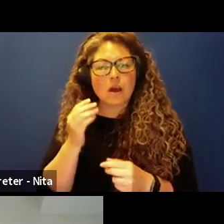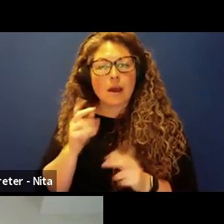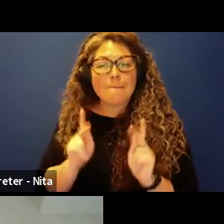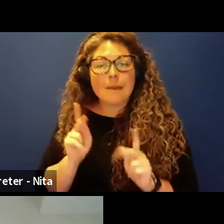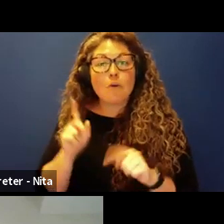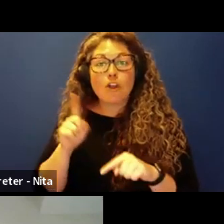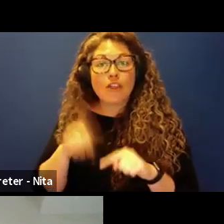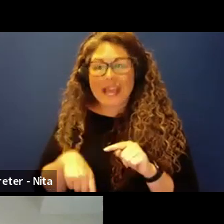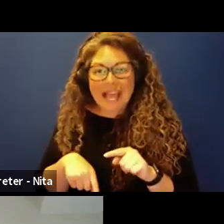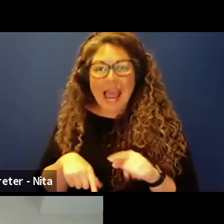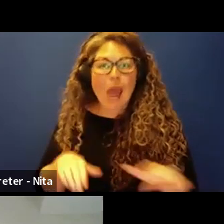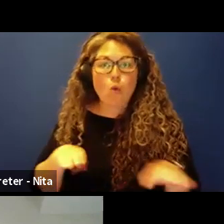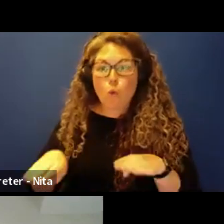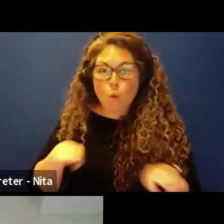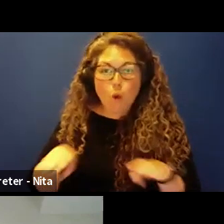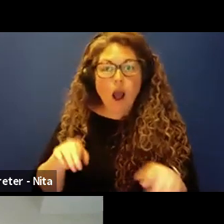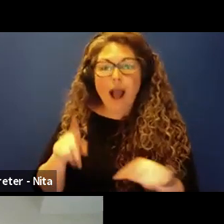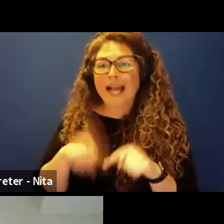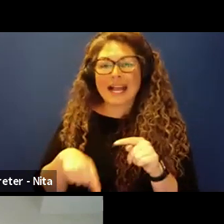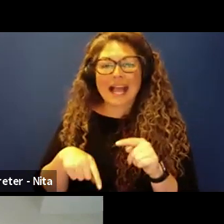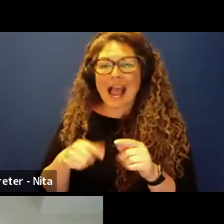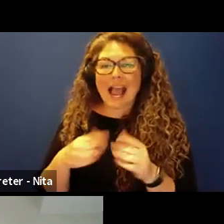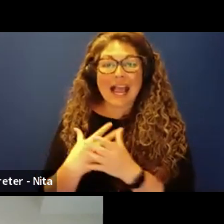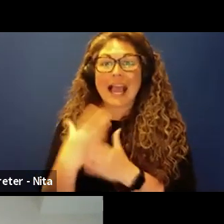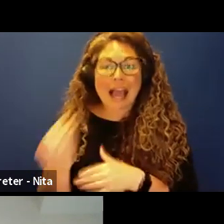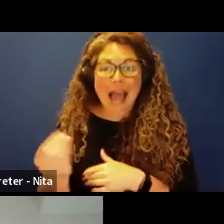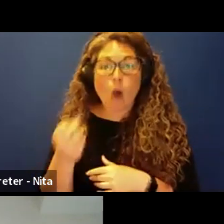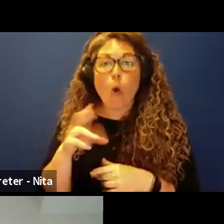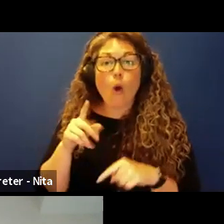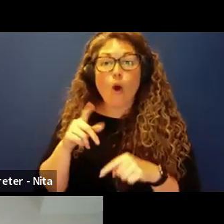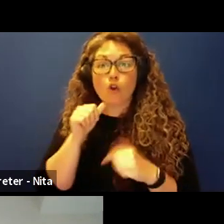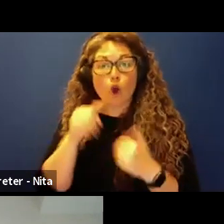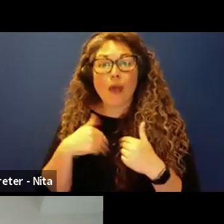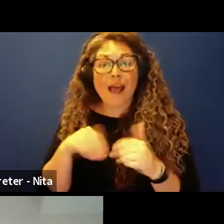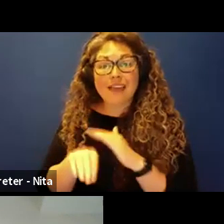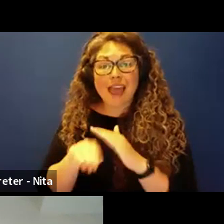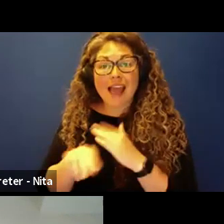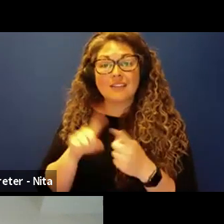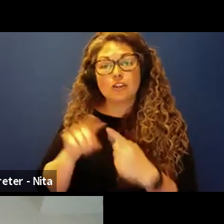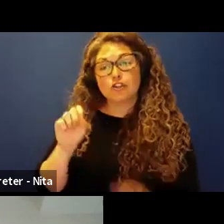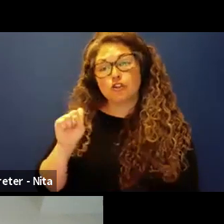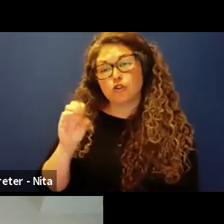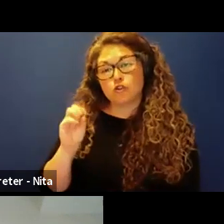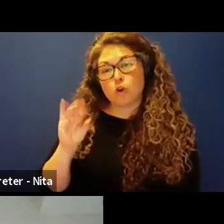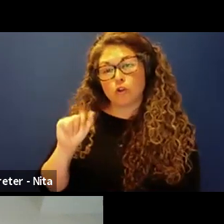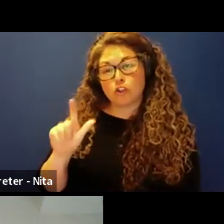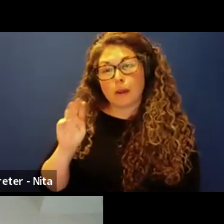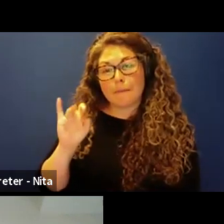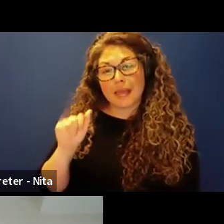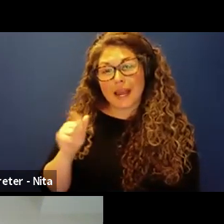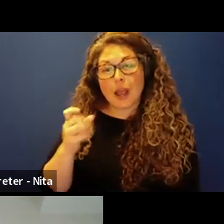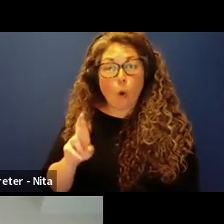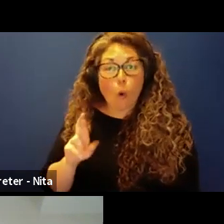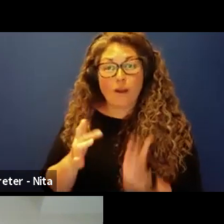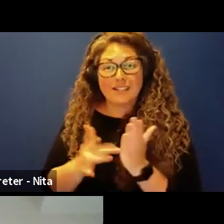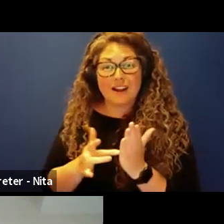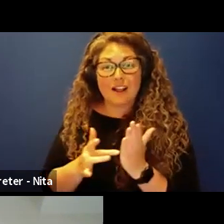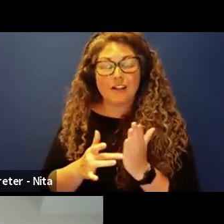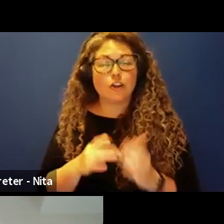to get out, or people that do not have access to social media or technology. Yeah,